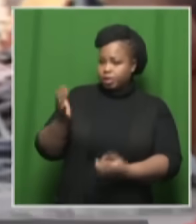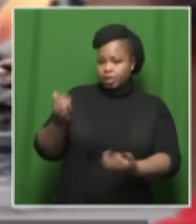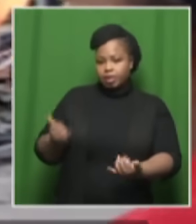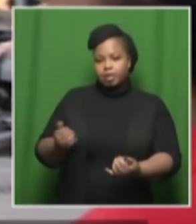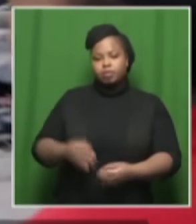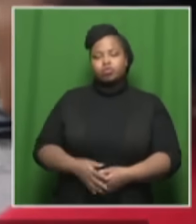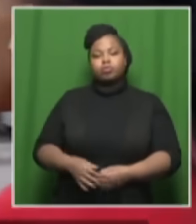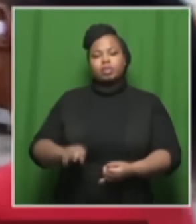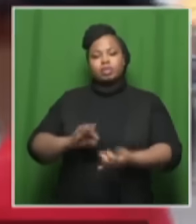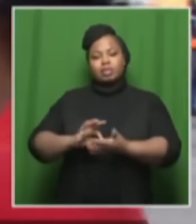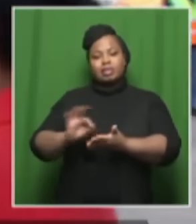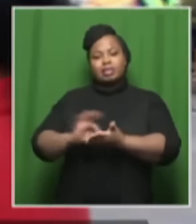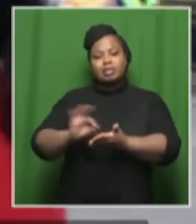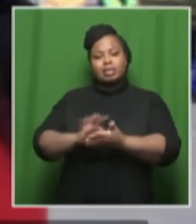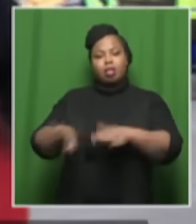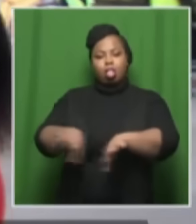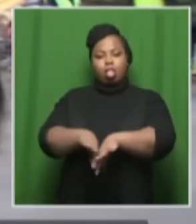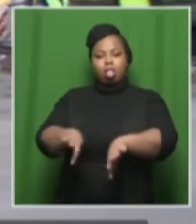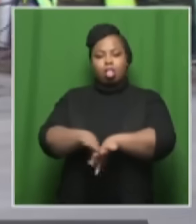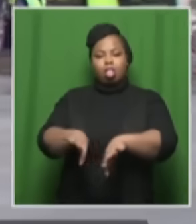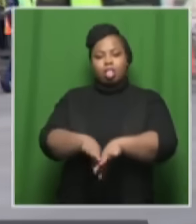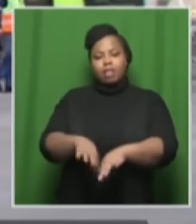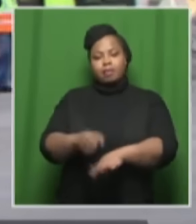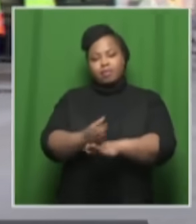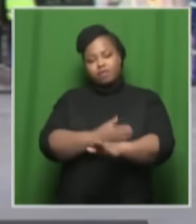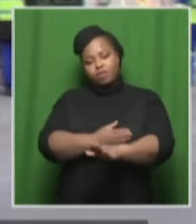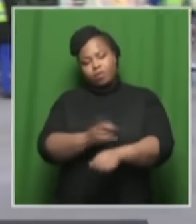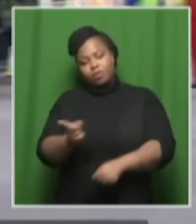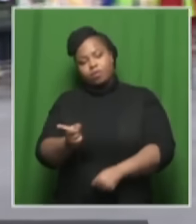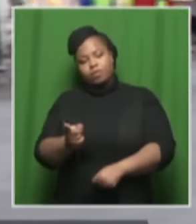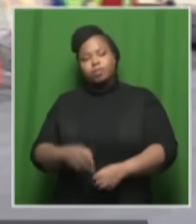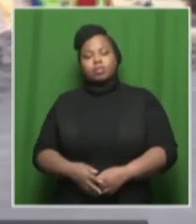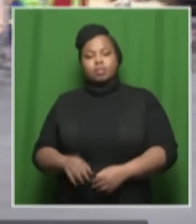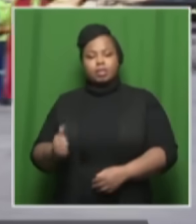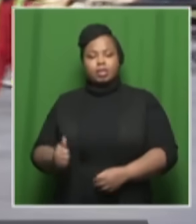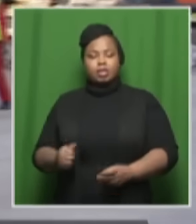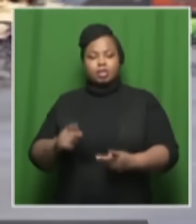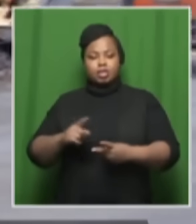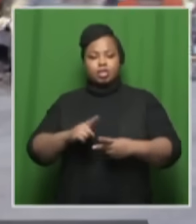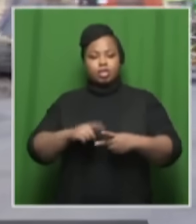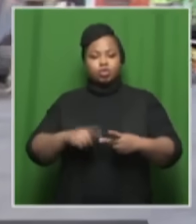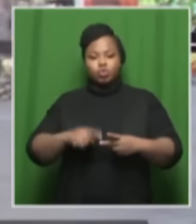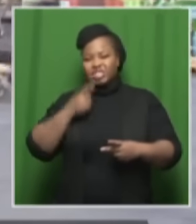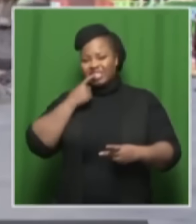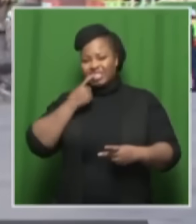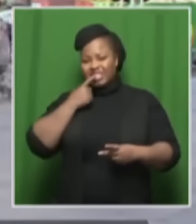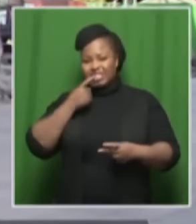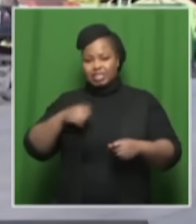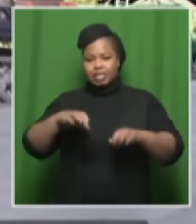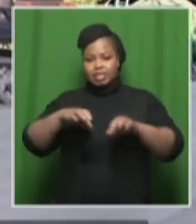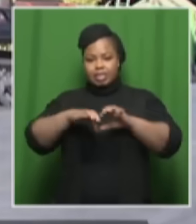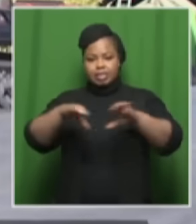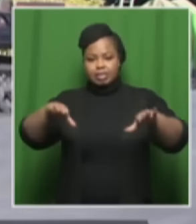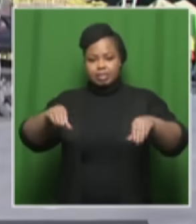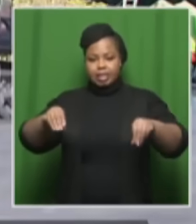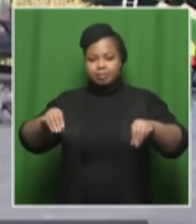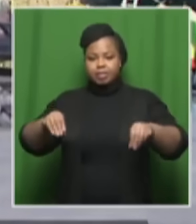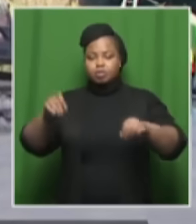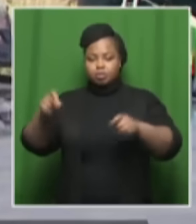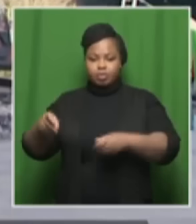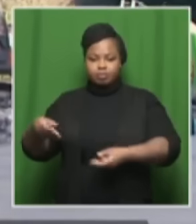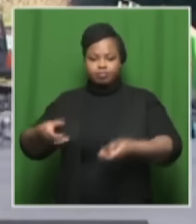have to clear up all the debris where we cleared there, and then there's 2 slabs still there that we need to get into to